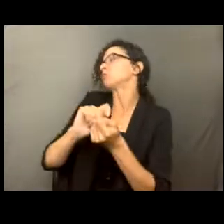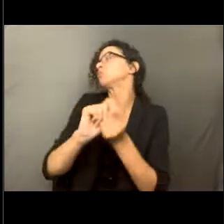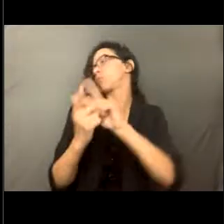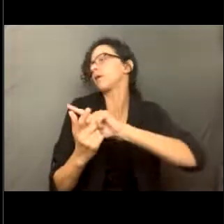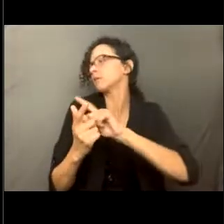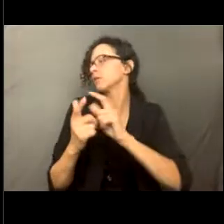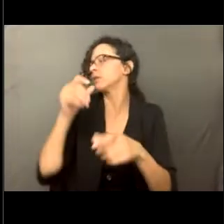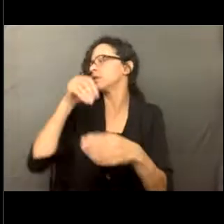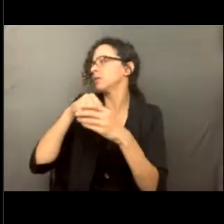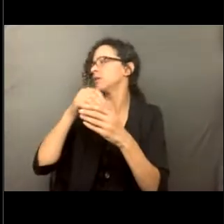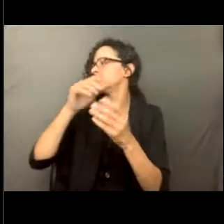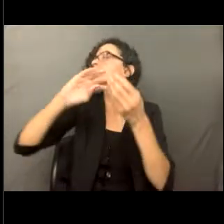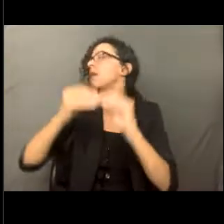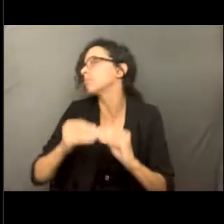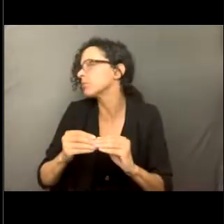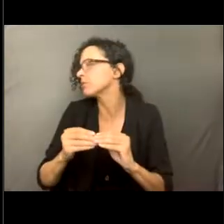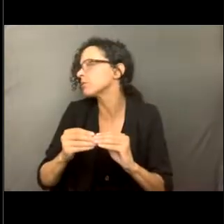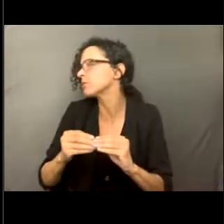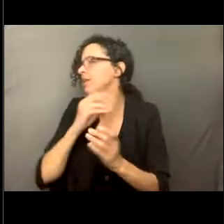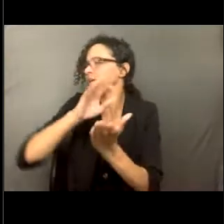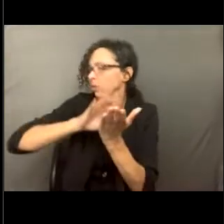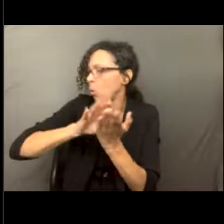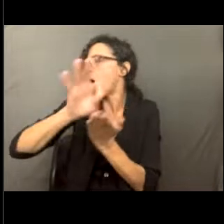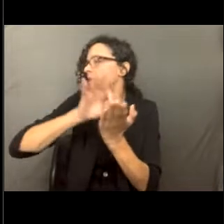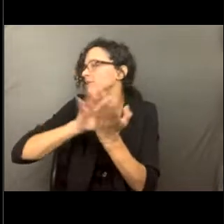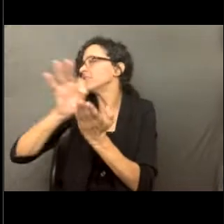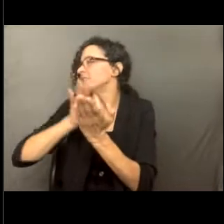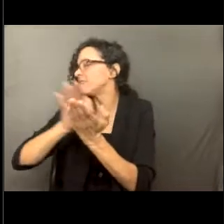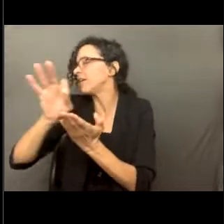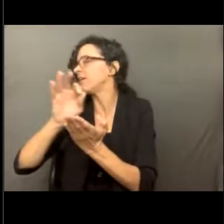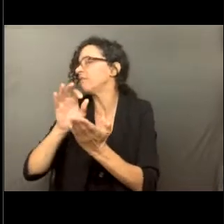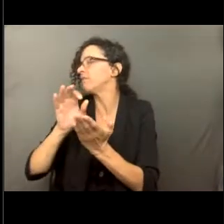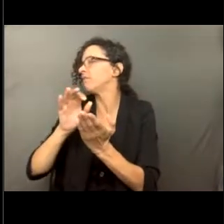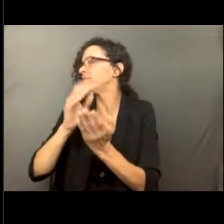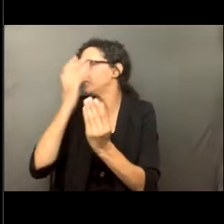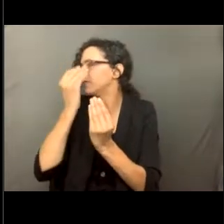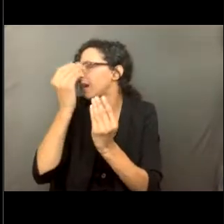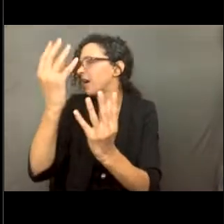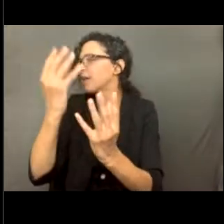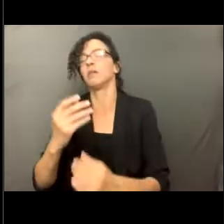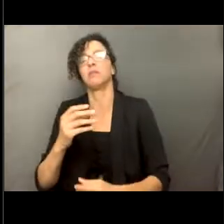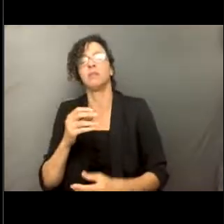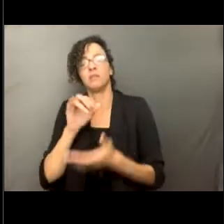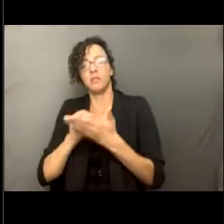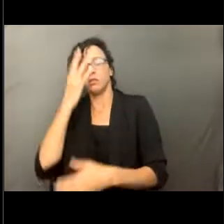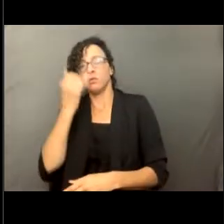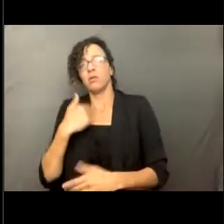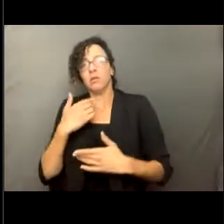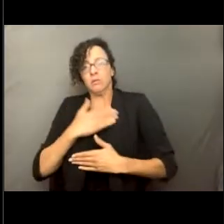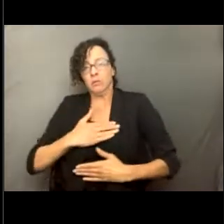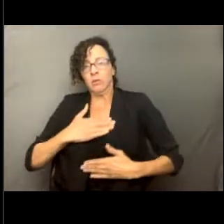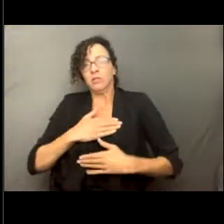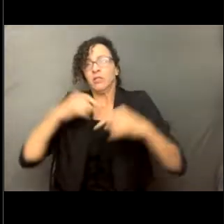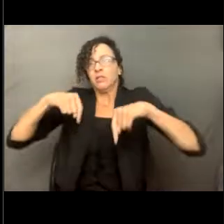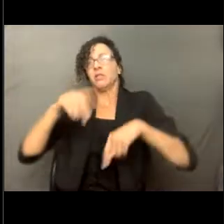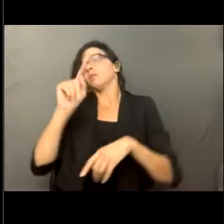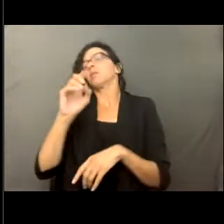appreciate the reason why this tool was needed. I'm guessing, I didn't track the process of getting to this